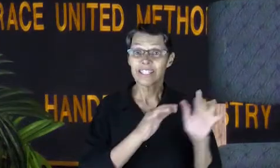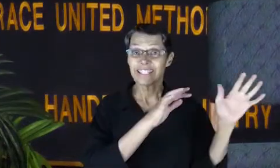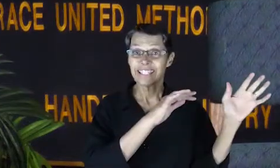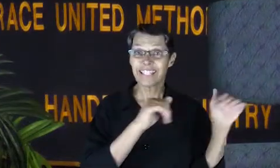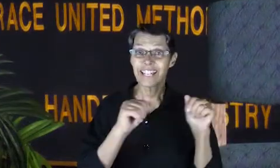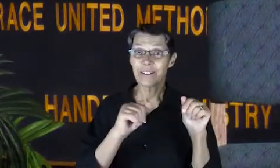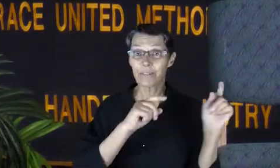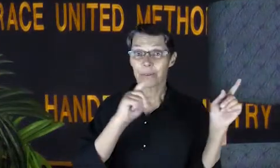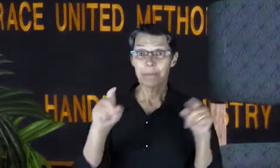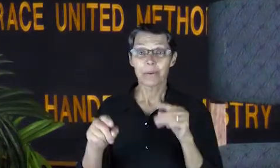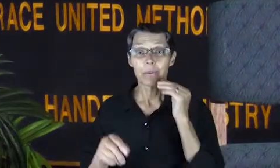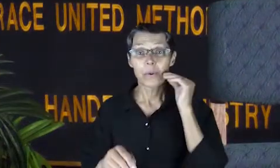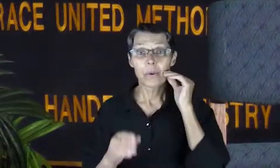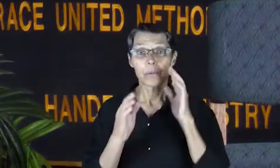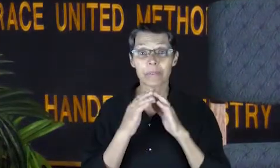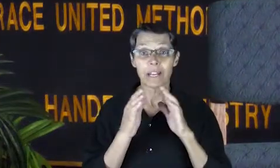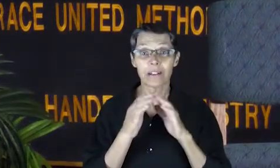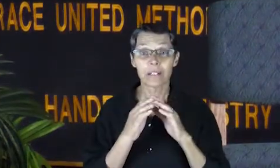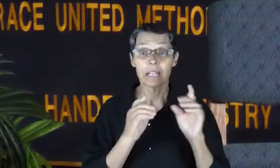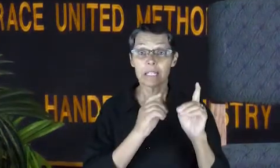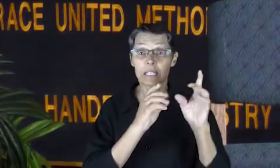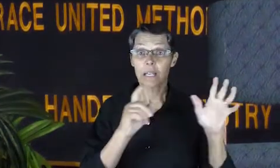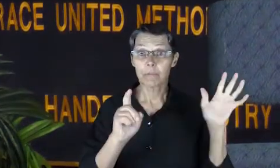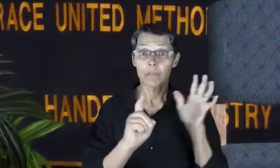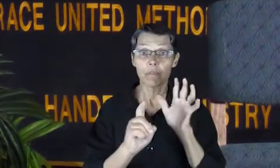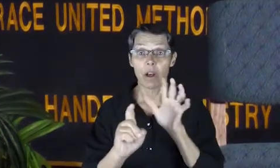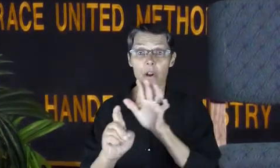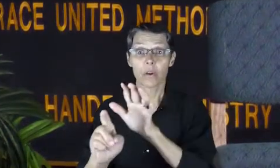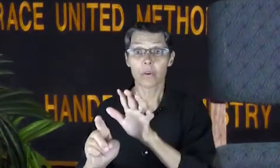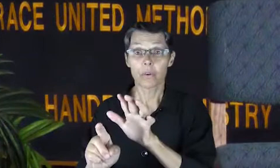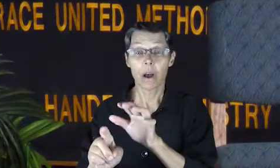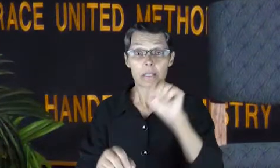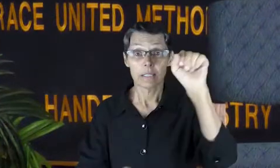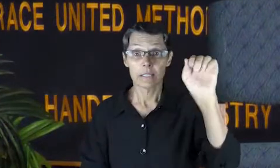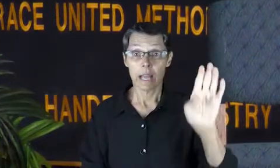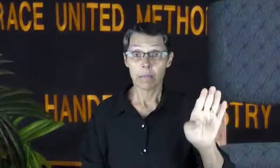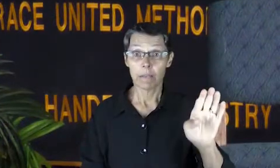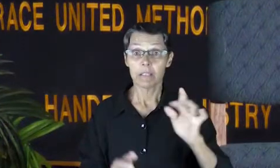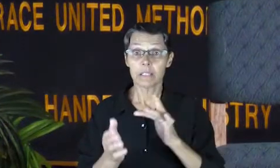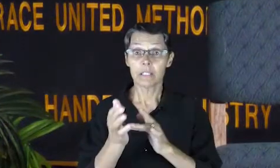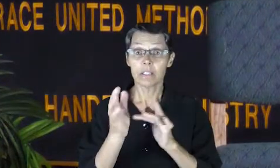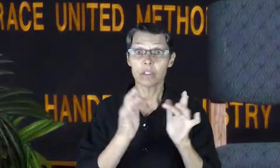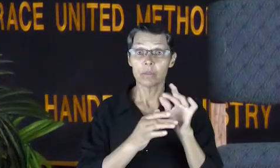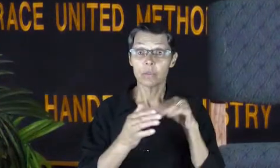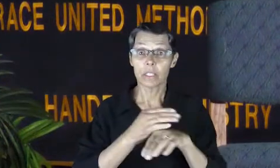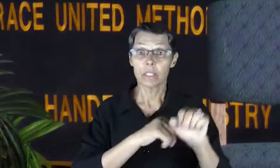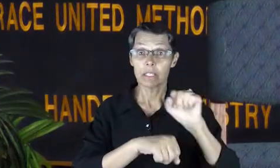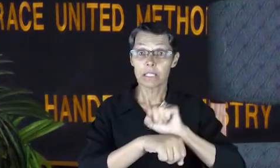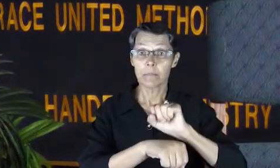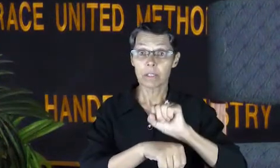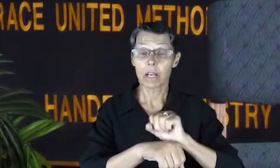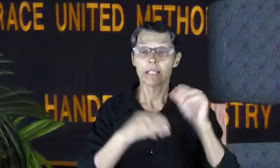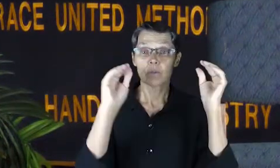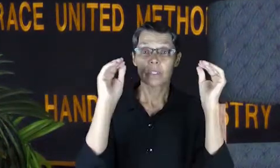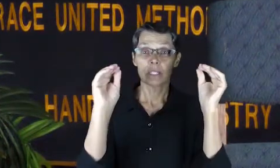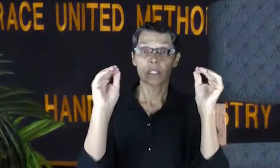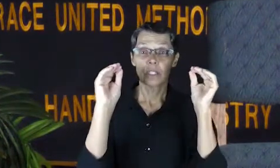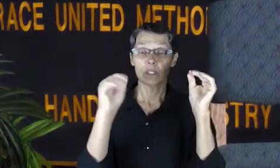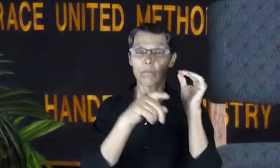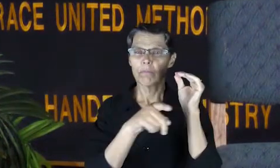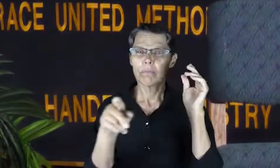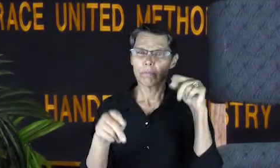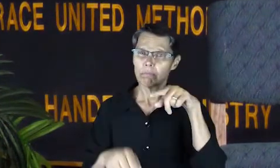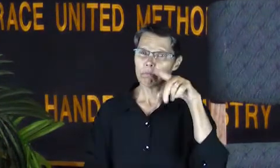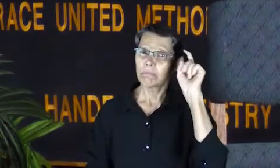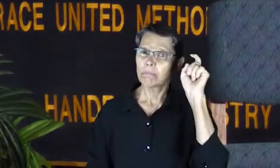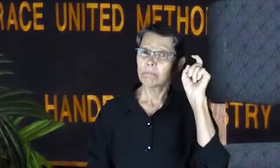Jesus left that place and came to his hometown, and his disciples followed him. On the Sabbath, he began to teach in the synagogue, and many who heard